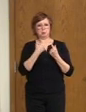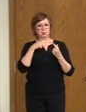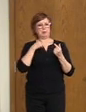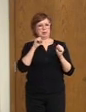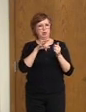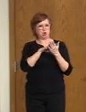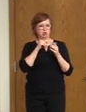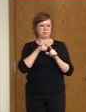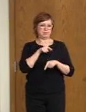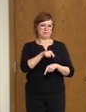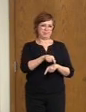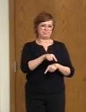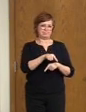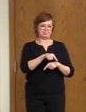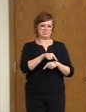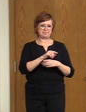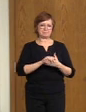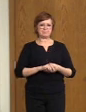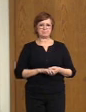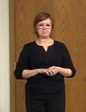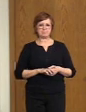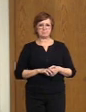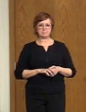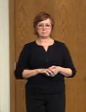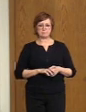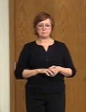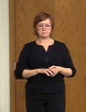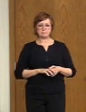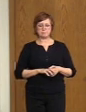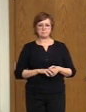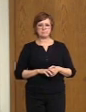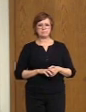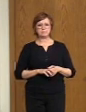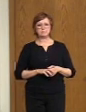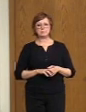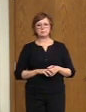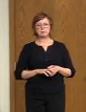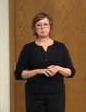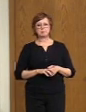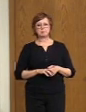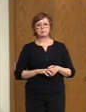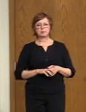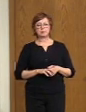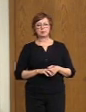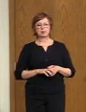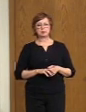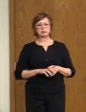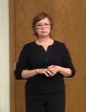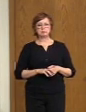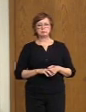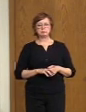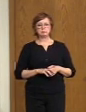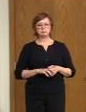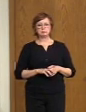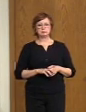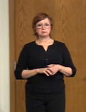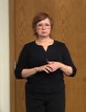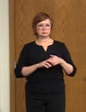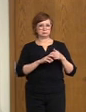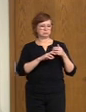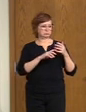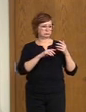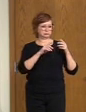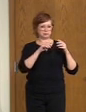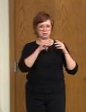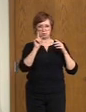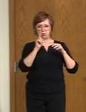us, considering where we use each of the different vaccines based on handling